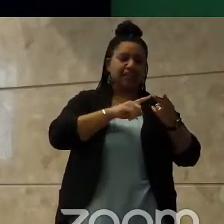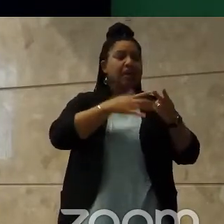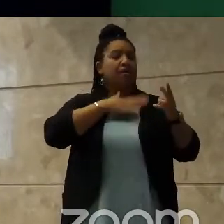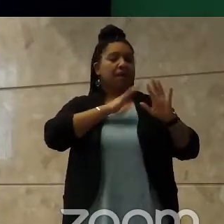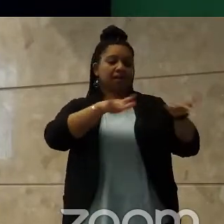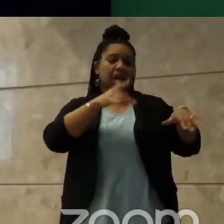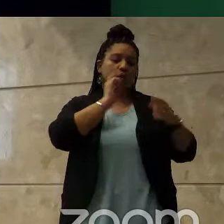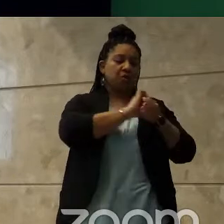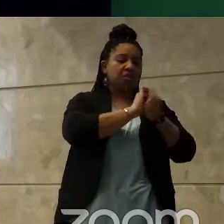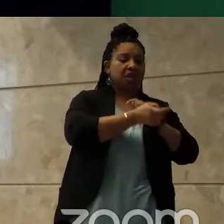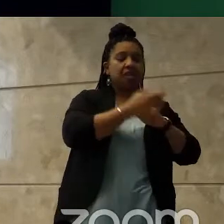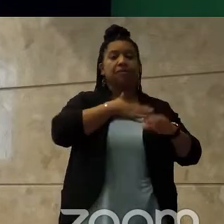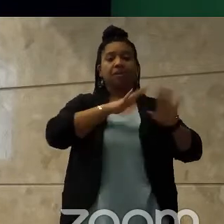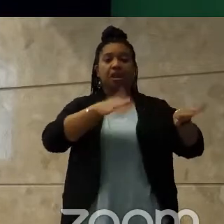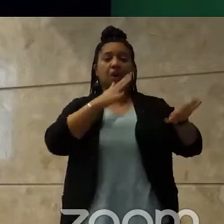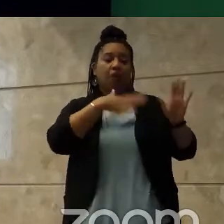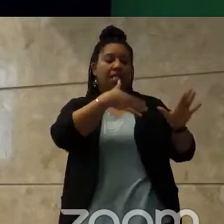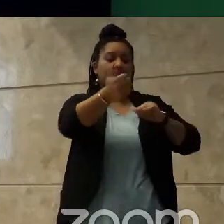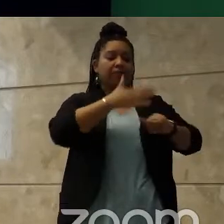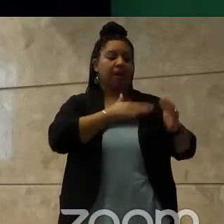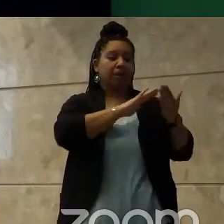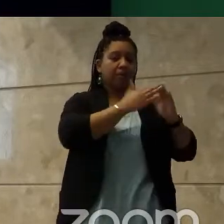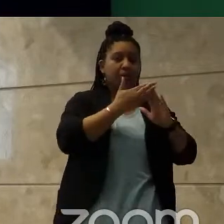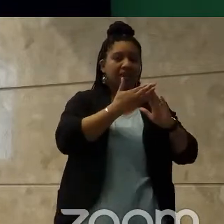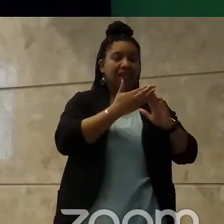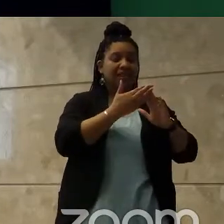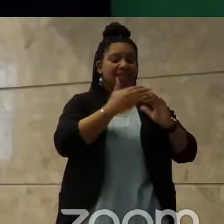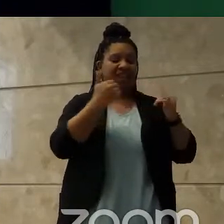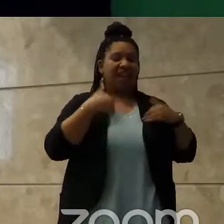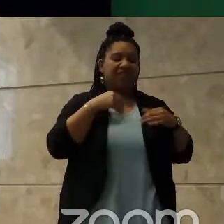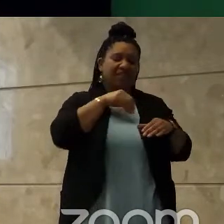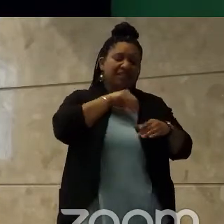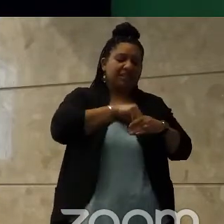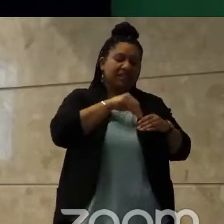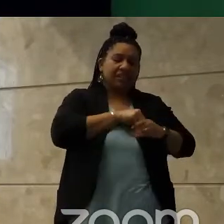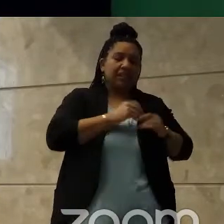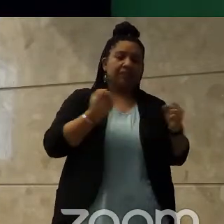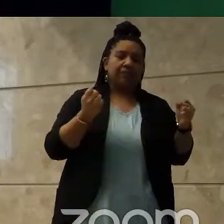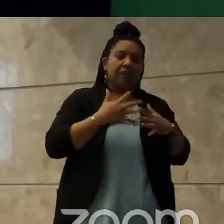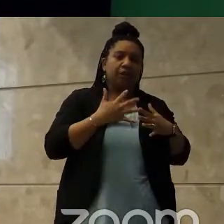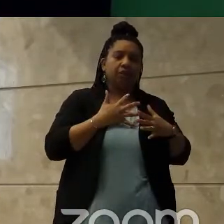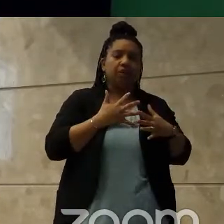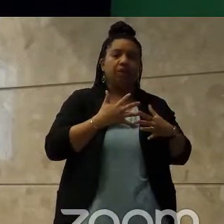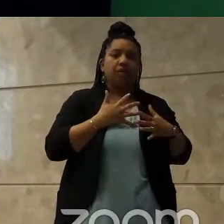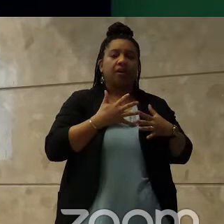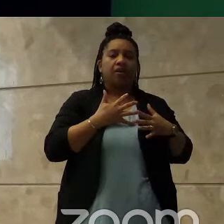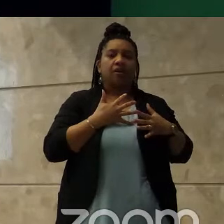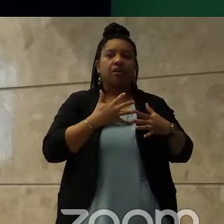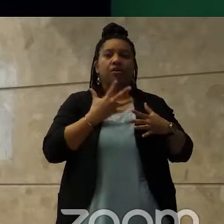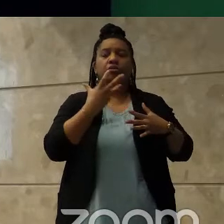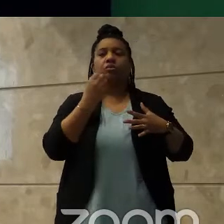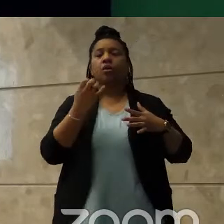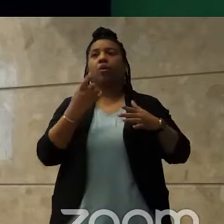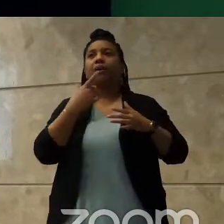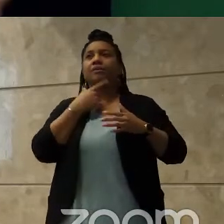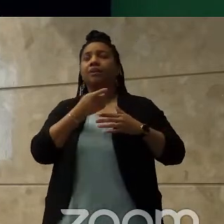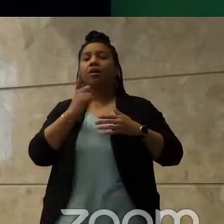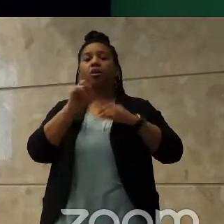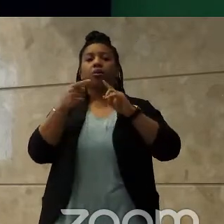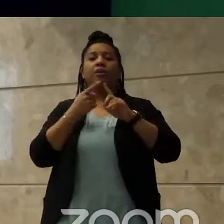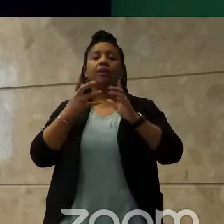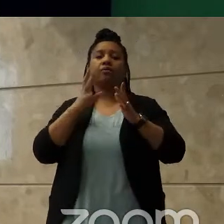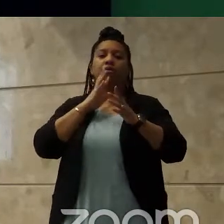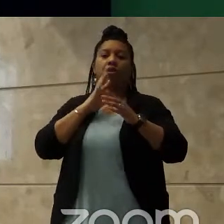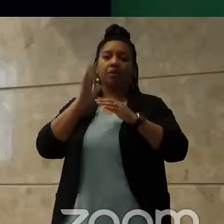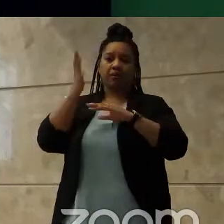from my community. And so there's a fear about it. And I tell you that when I was talking, and Dr. Stockman, you